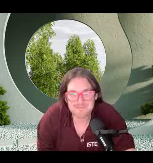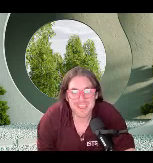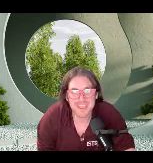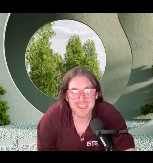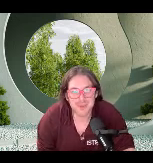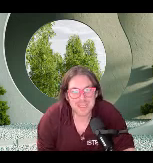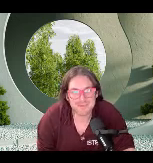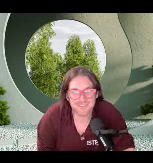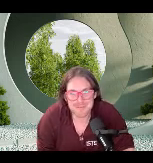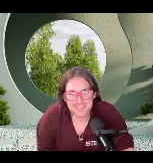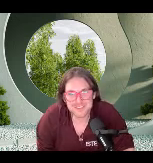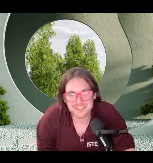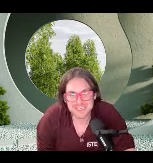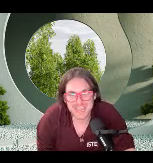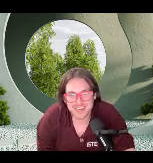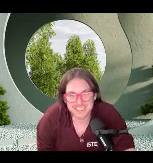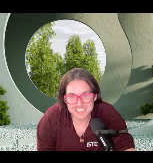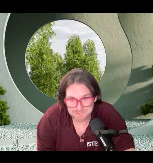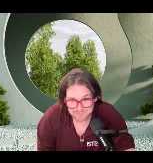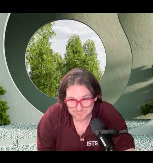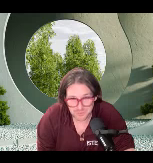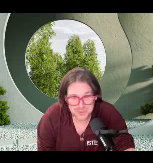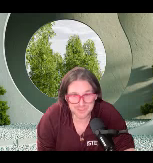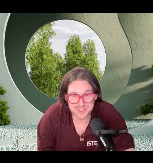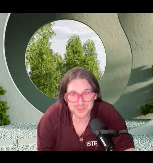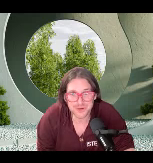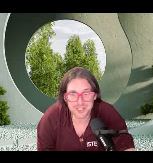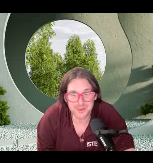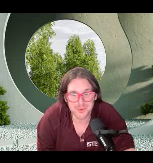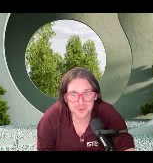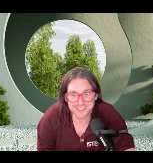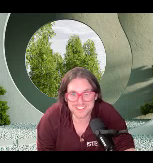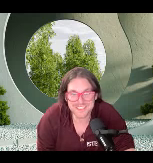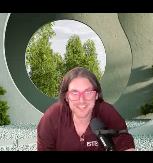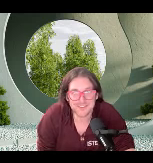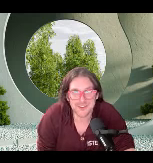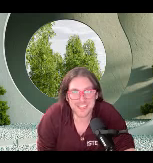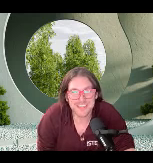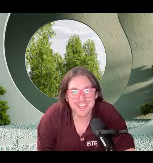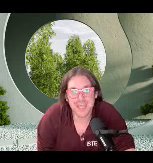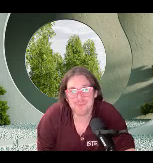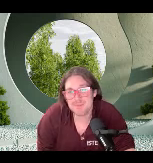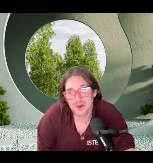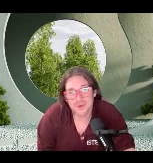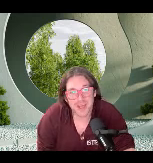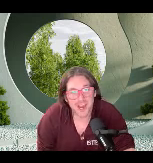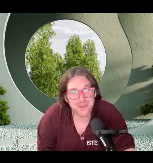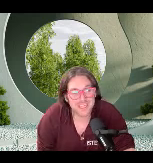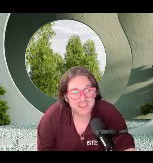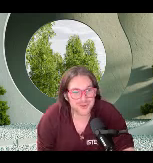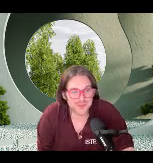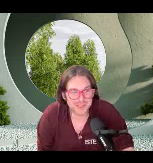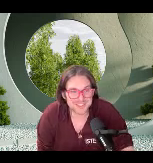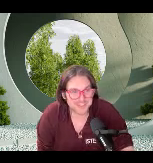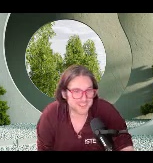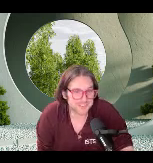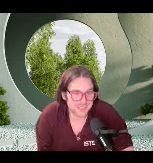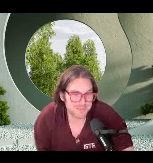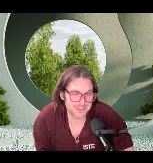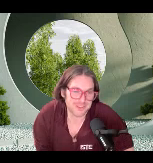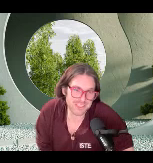Jacksonville, Florida. I'm joined by the fabulous Kristen Harrington, who's a virtual learning coordinator in the state of Florida. And we both are with the